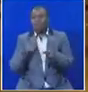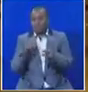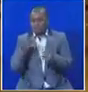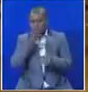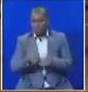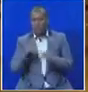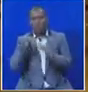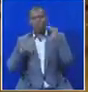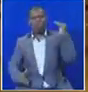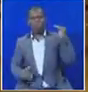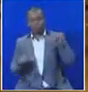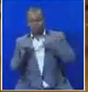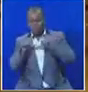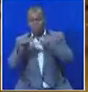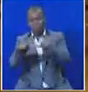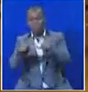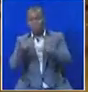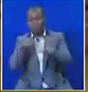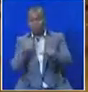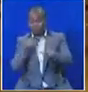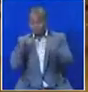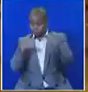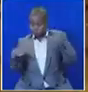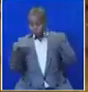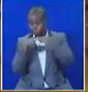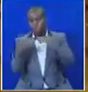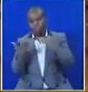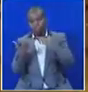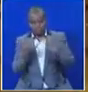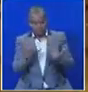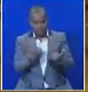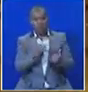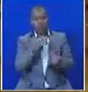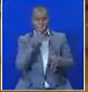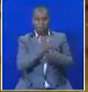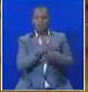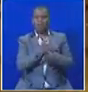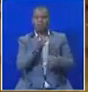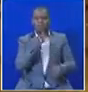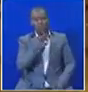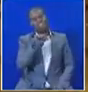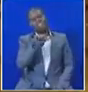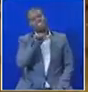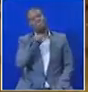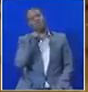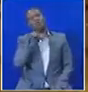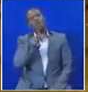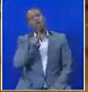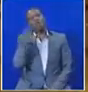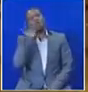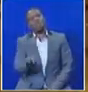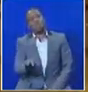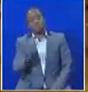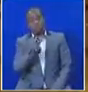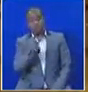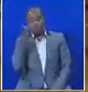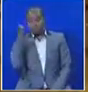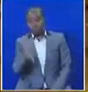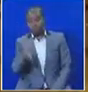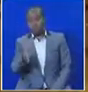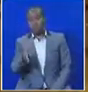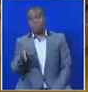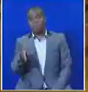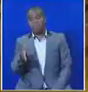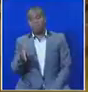our nation. Unemployment today stands at 36.1%. 2 out of 3 of the people who are unemployed are